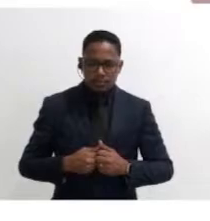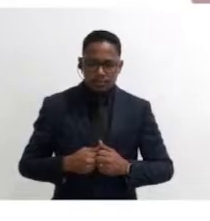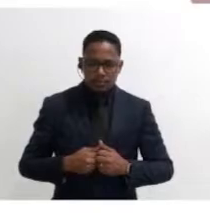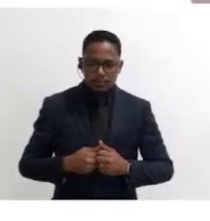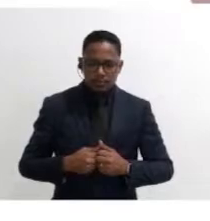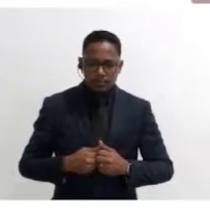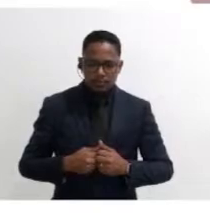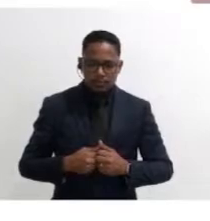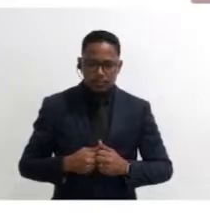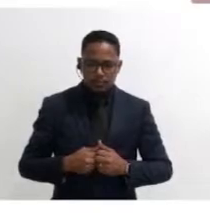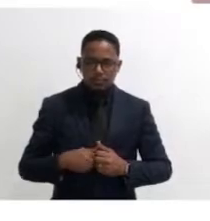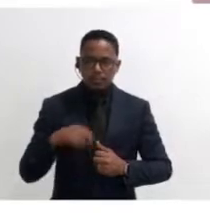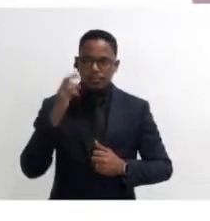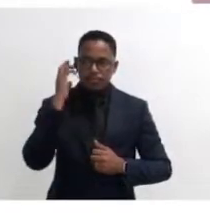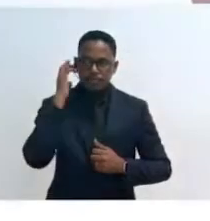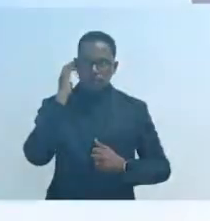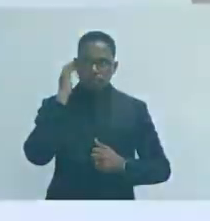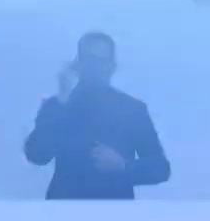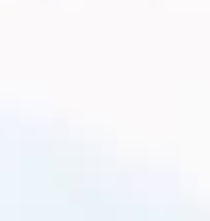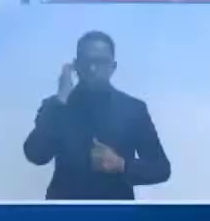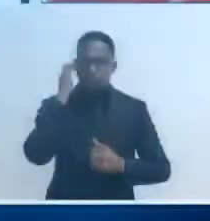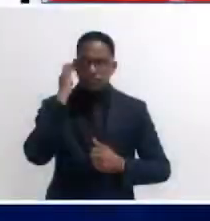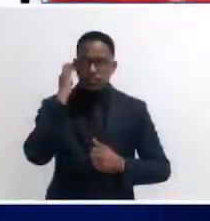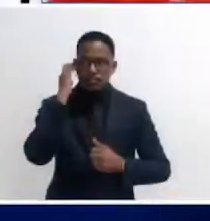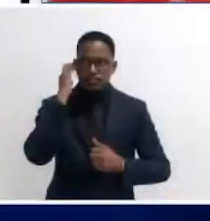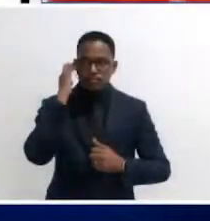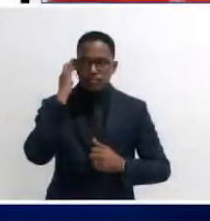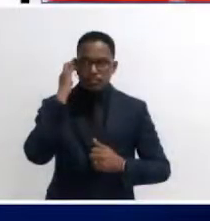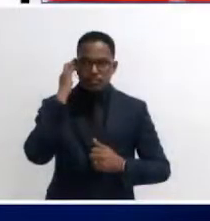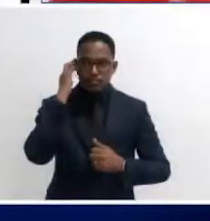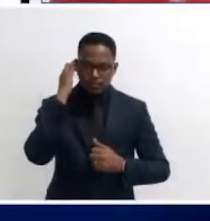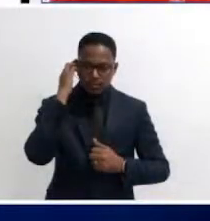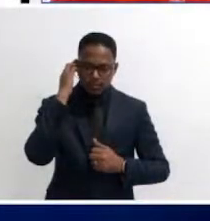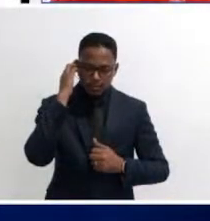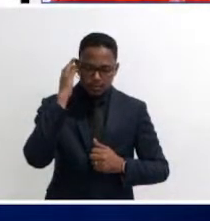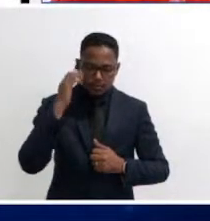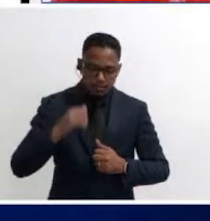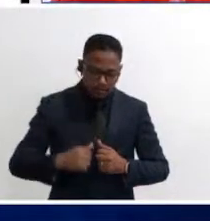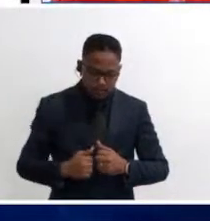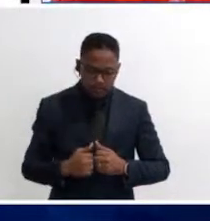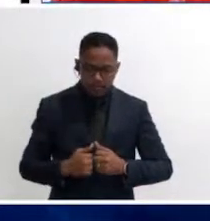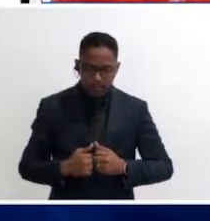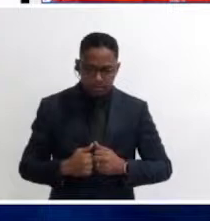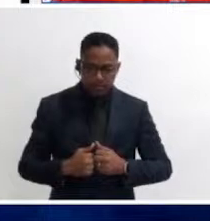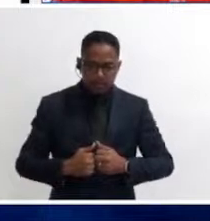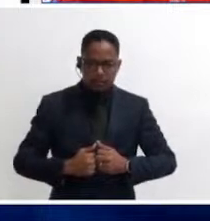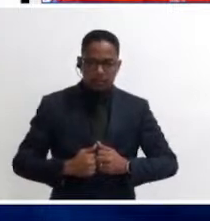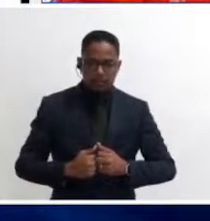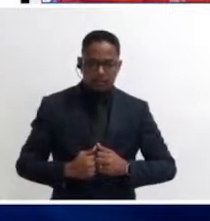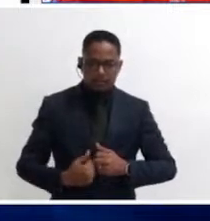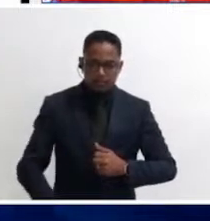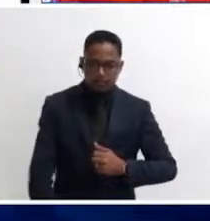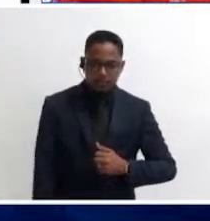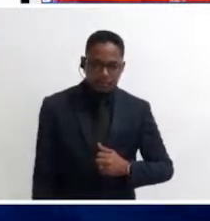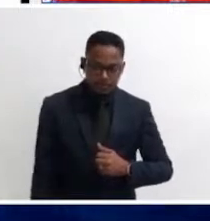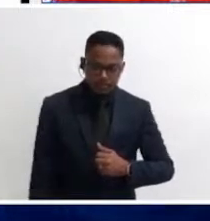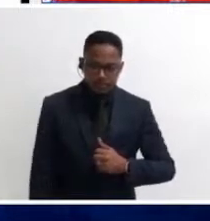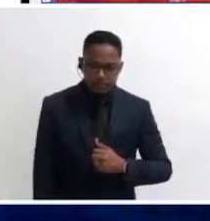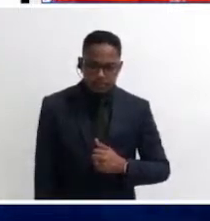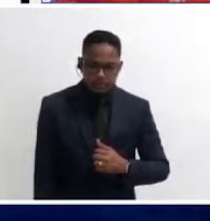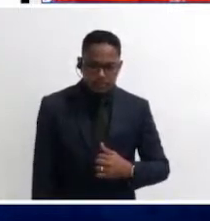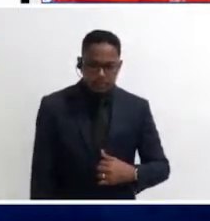the overall package to be thin, which means that we also want the wafer to be thin or the chip to be thin. And